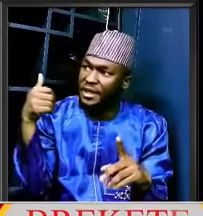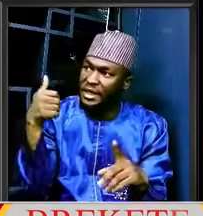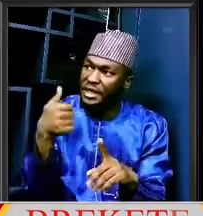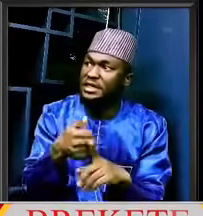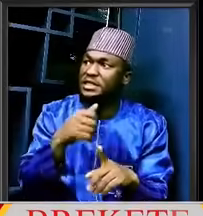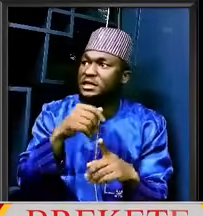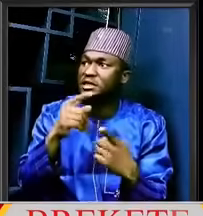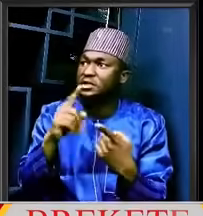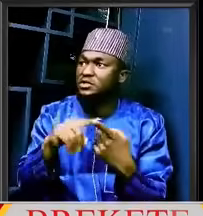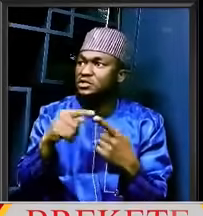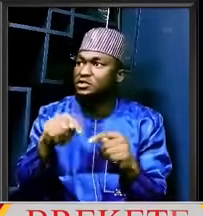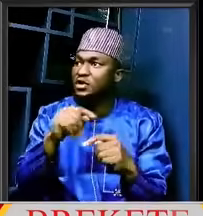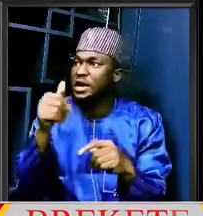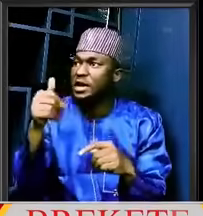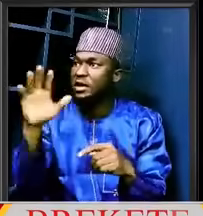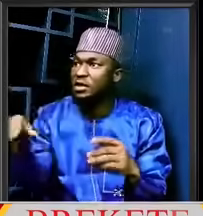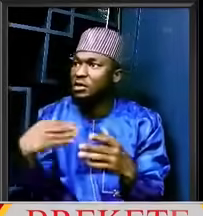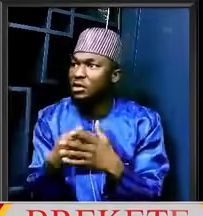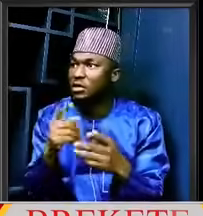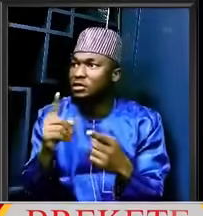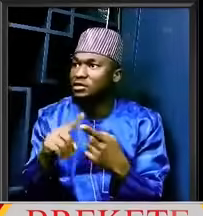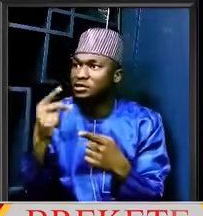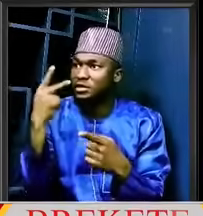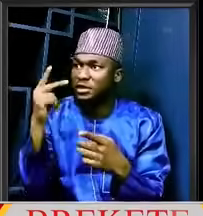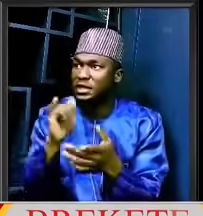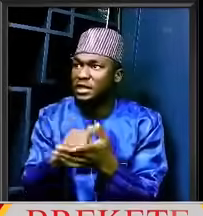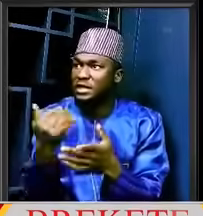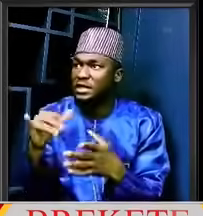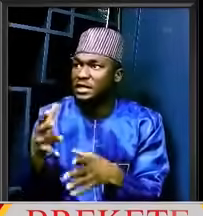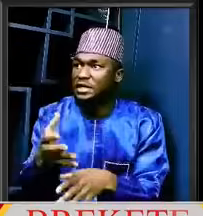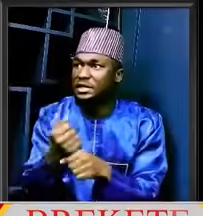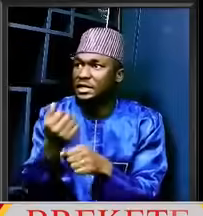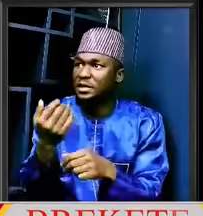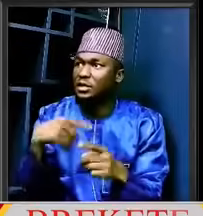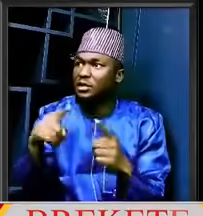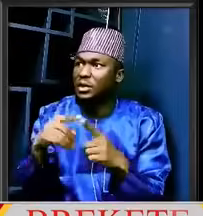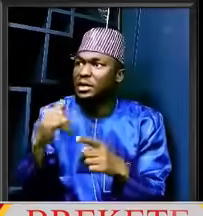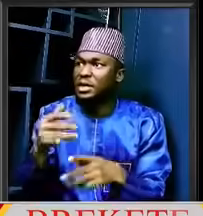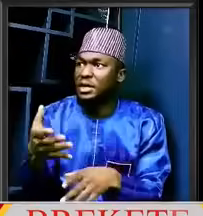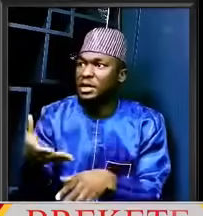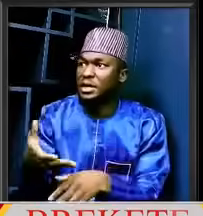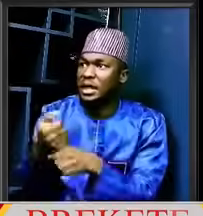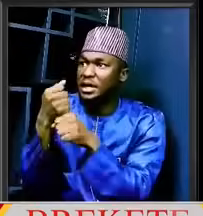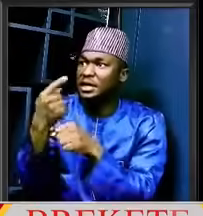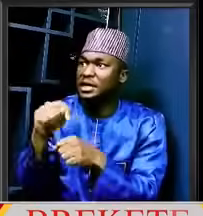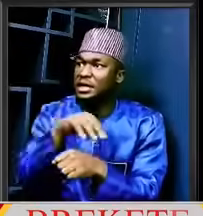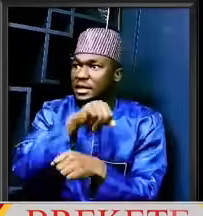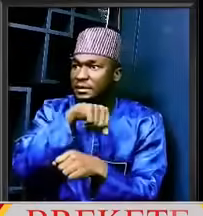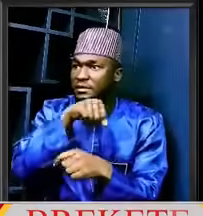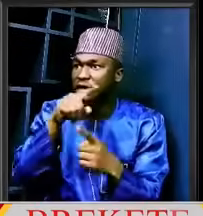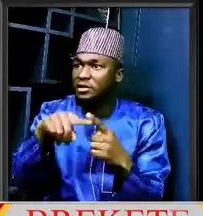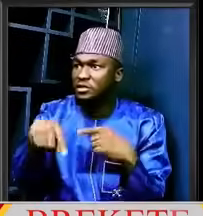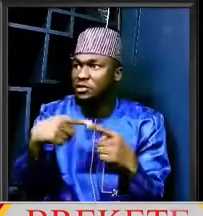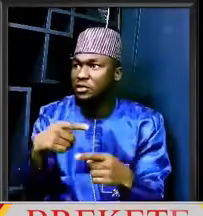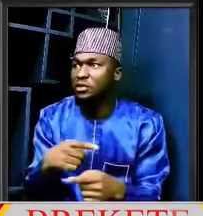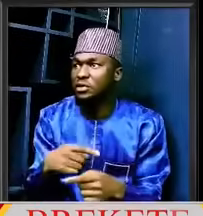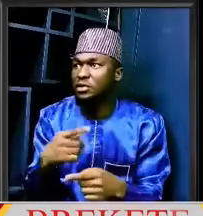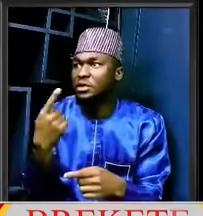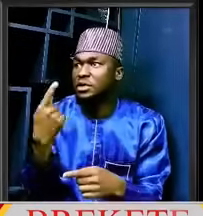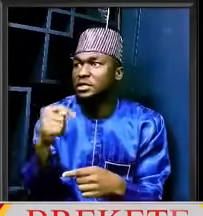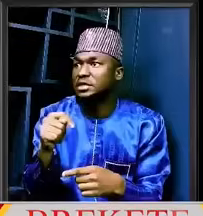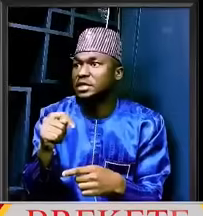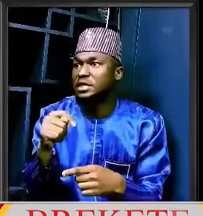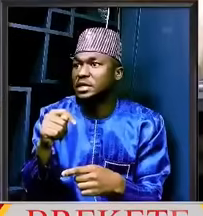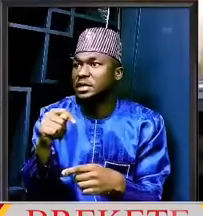all manner of things to enter the house. The thing did not budge. That's when they were carrying the pigs and going. The doors did